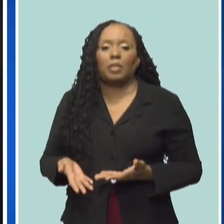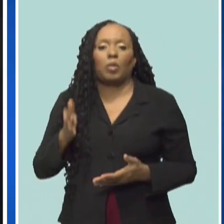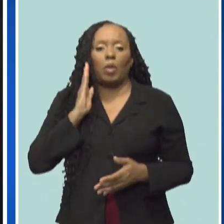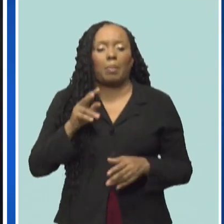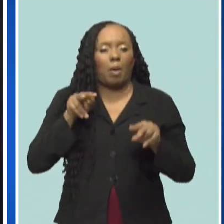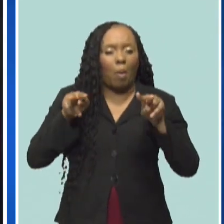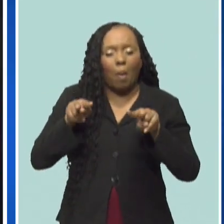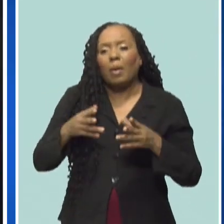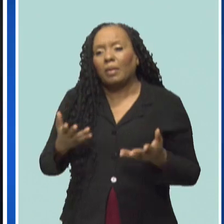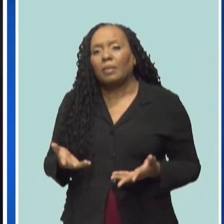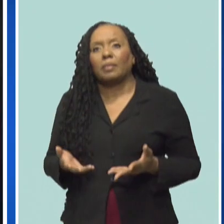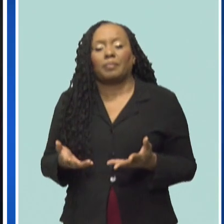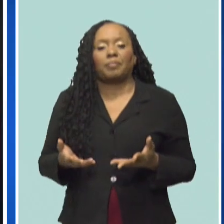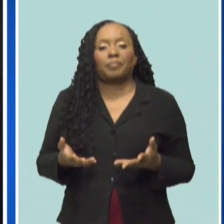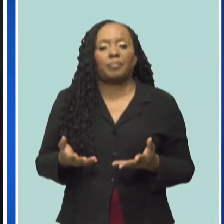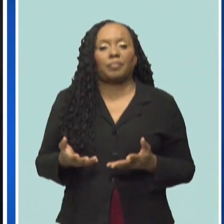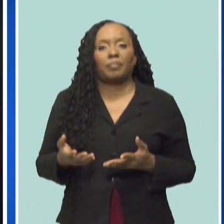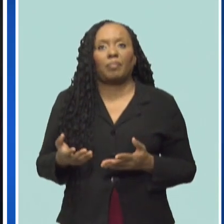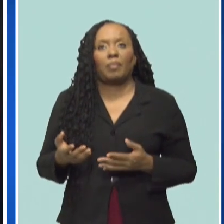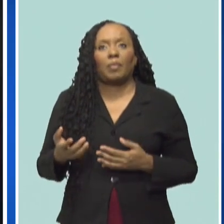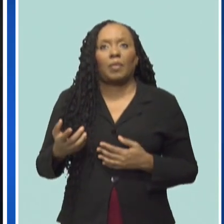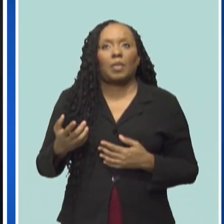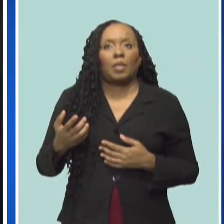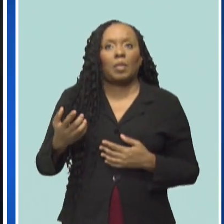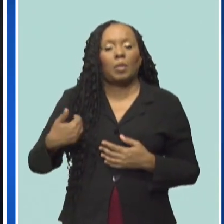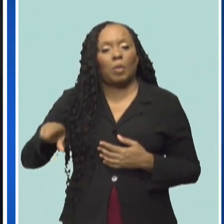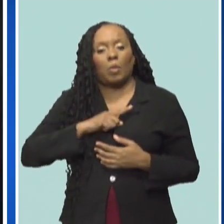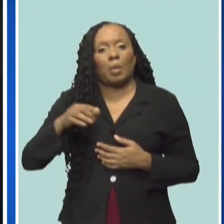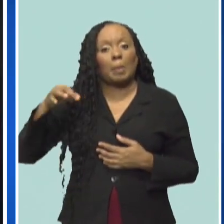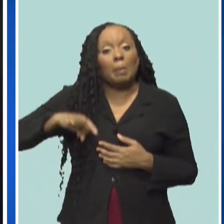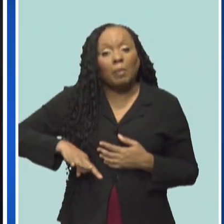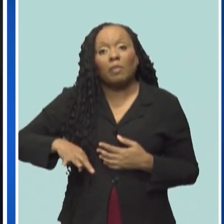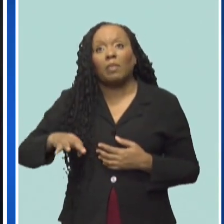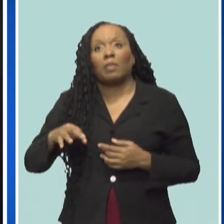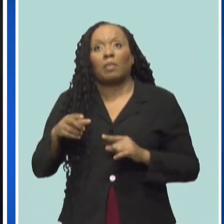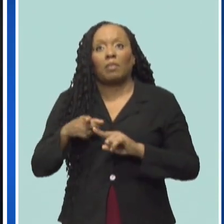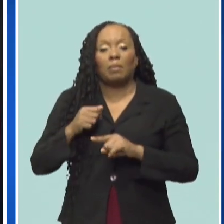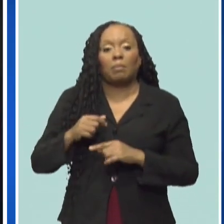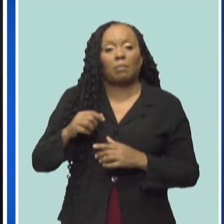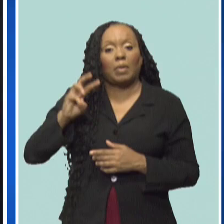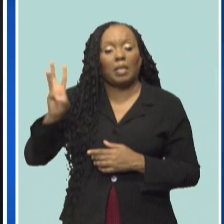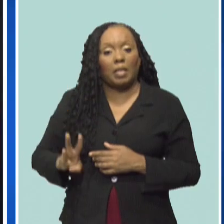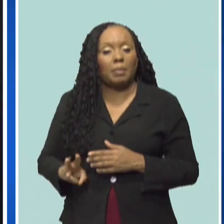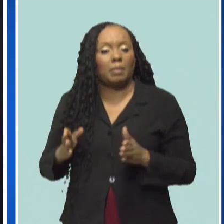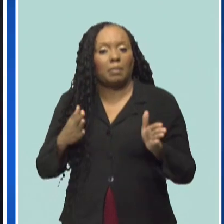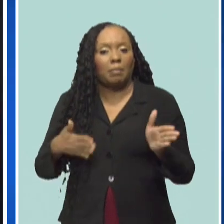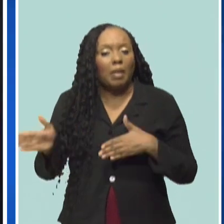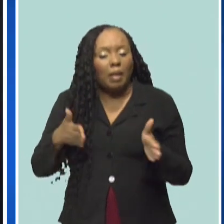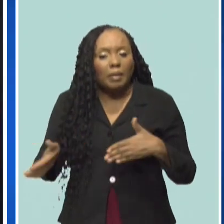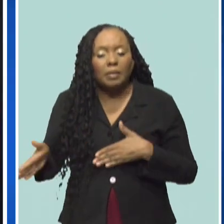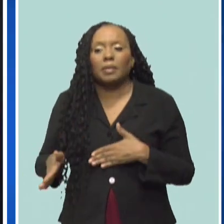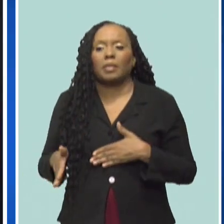at. We benefit from the climate agenda being advanced because we have seen the brunt of that in recent times with hurricanes and so